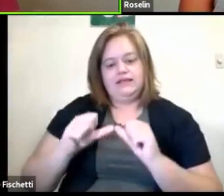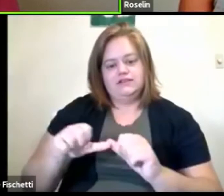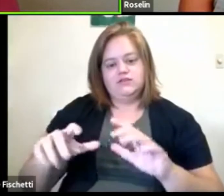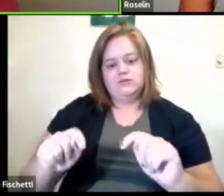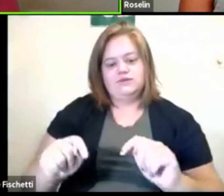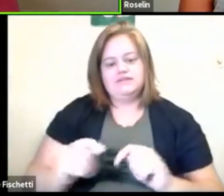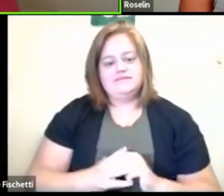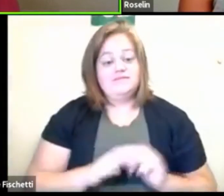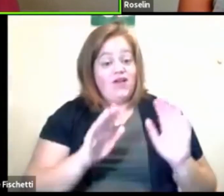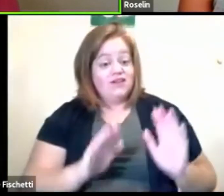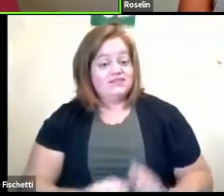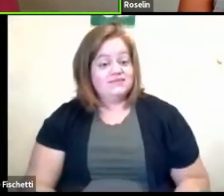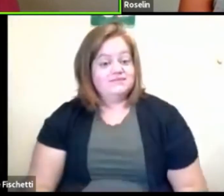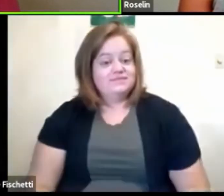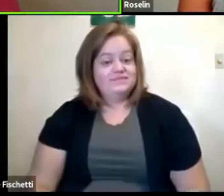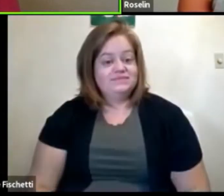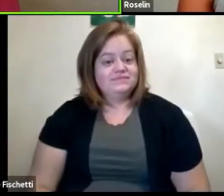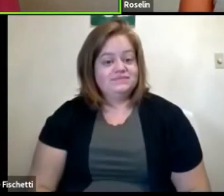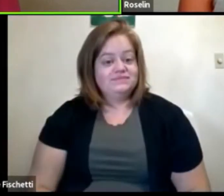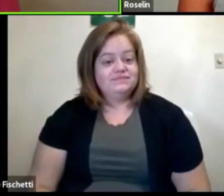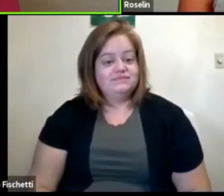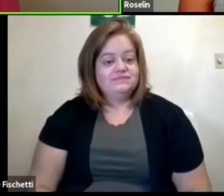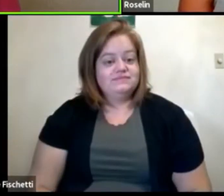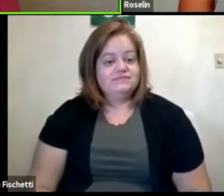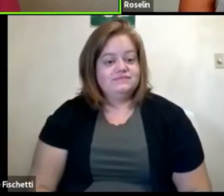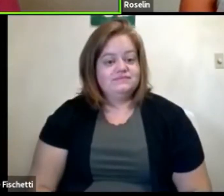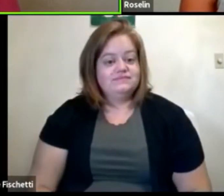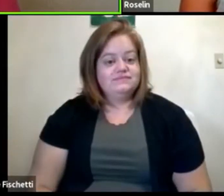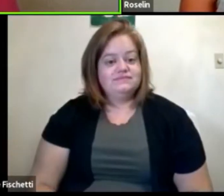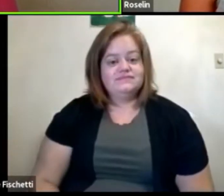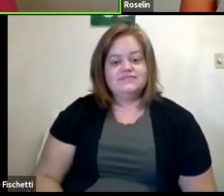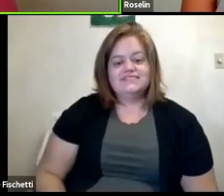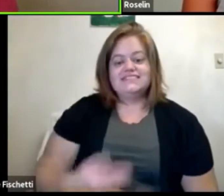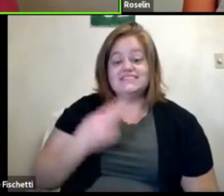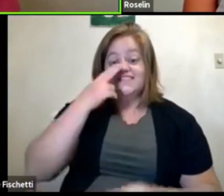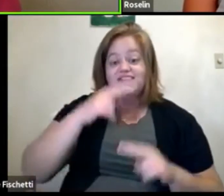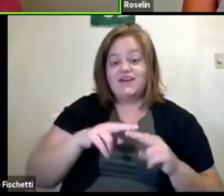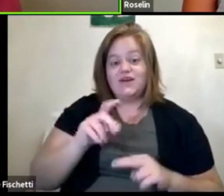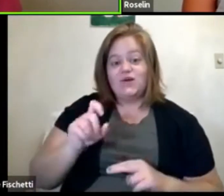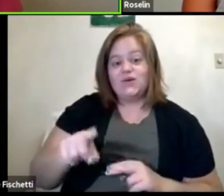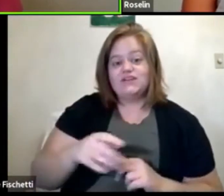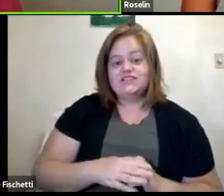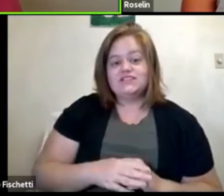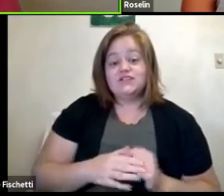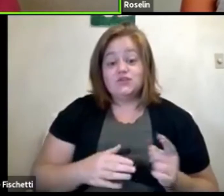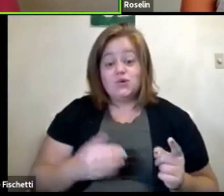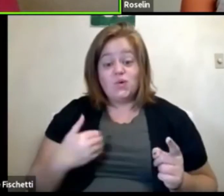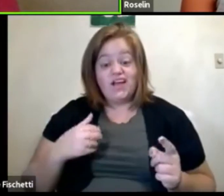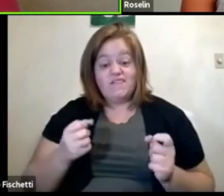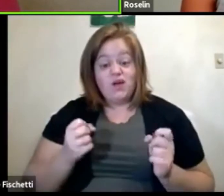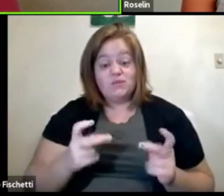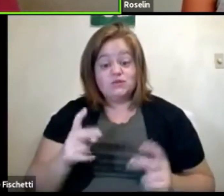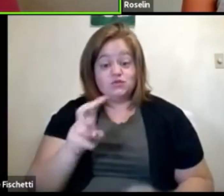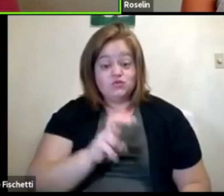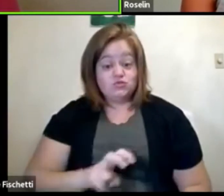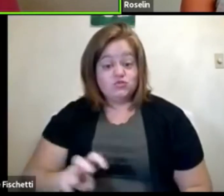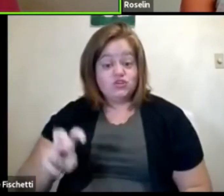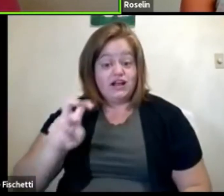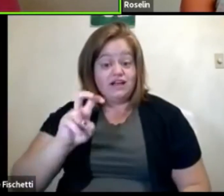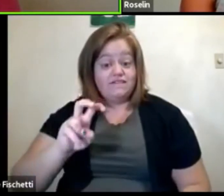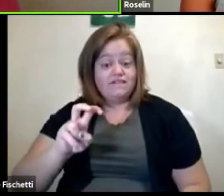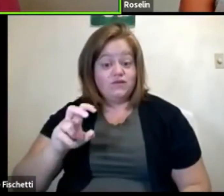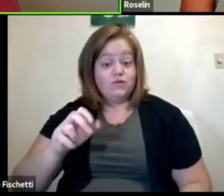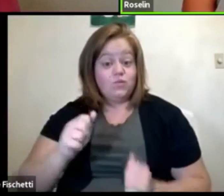Awesome advice. Oh, this is a fun question. Are you given any opportunities to travel through your role at